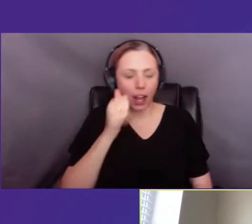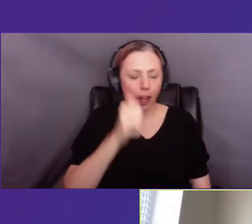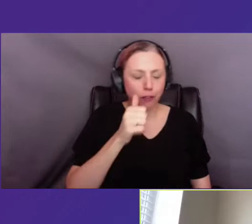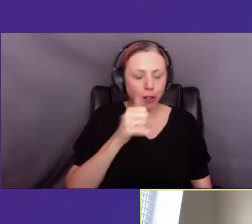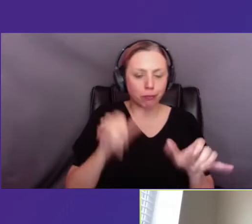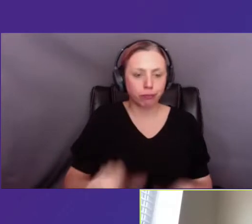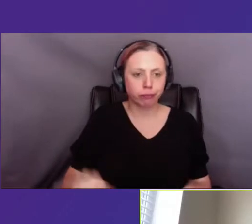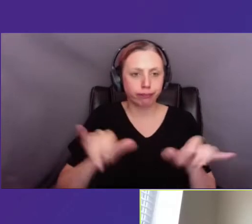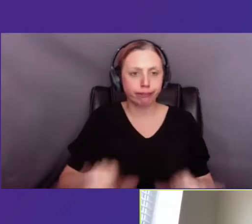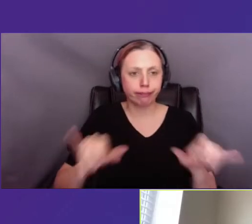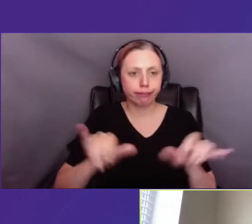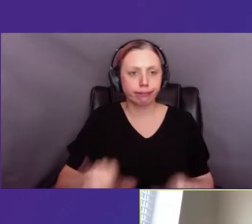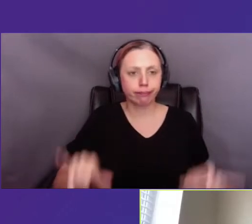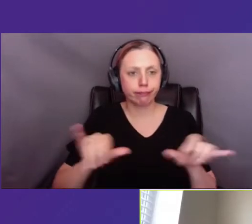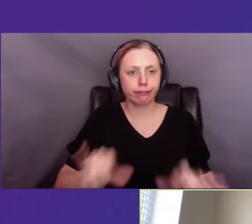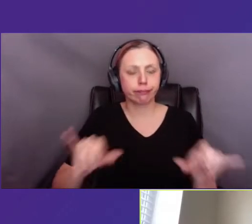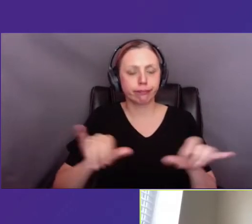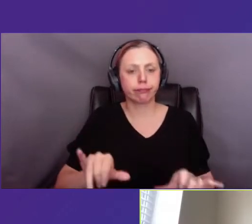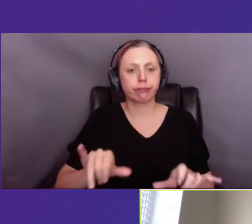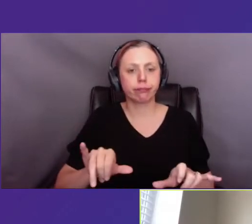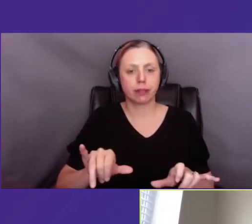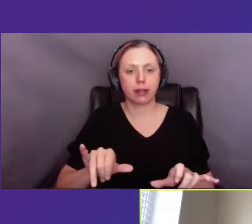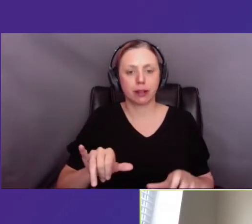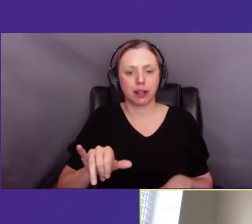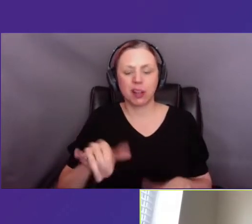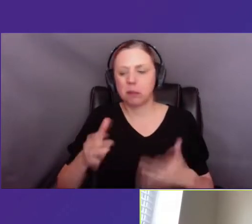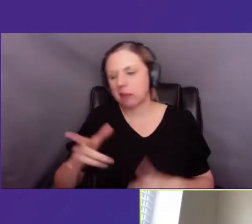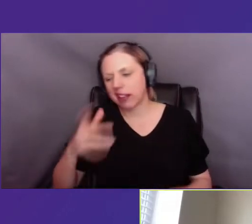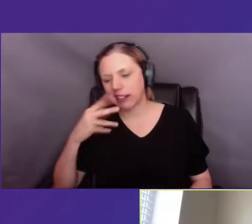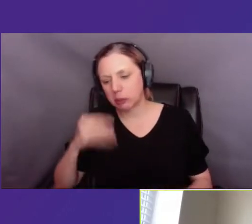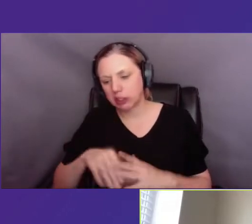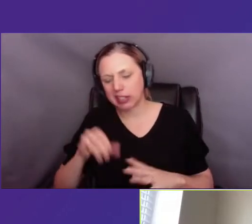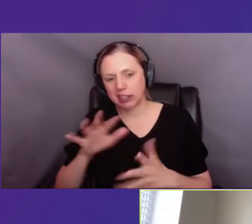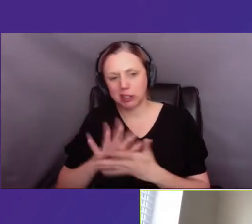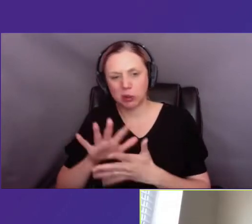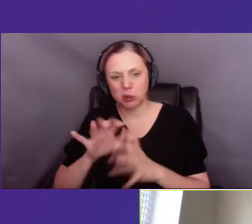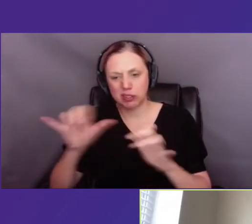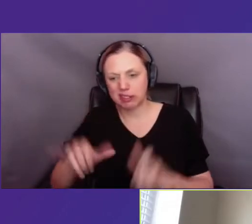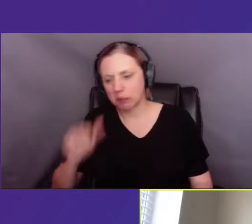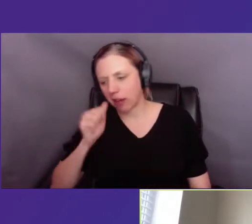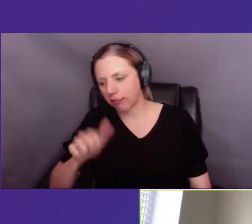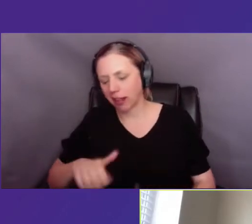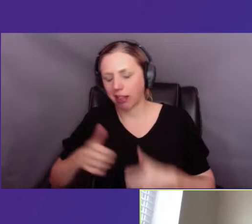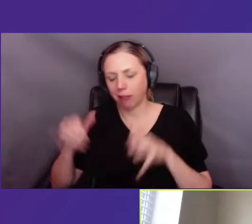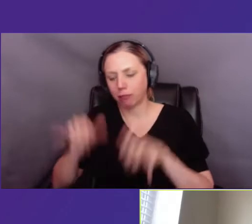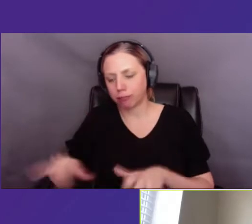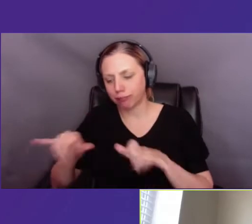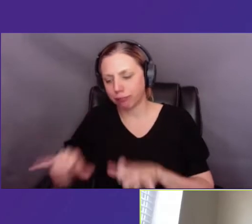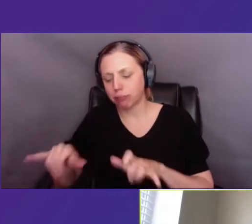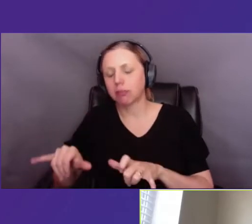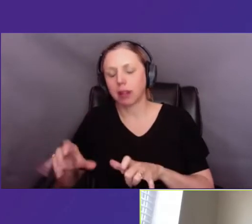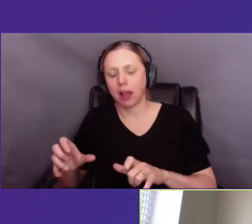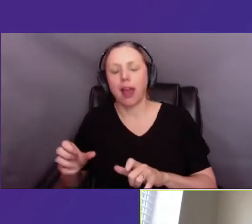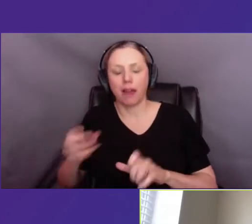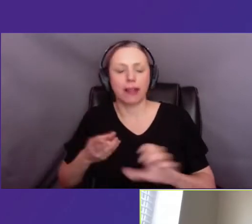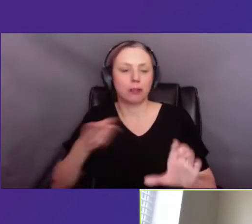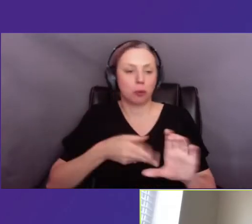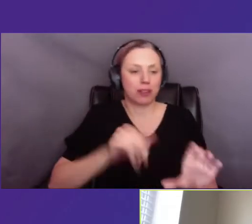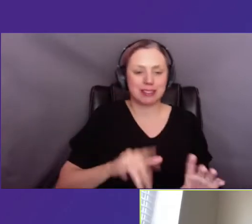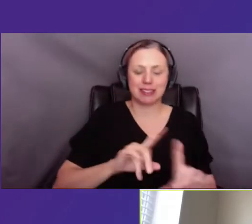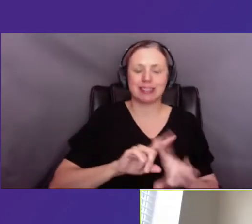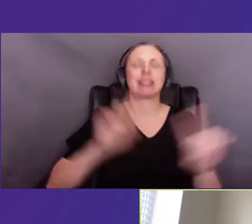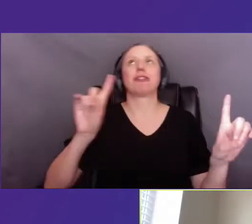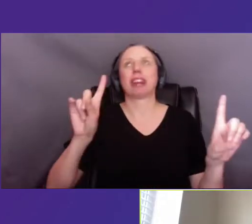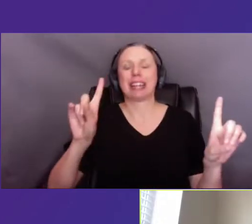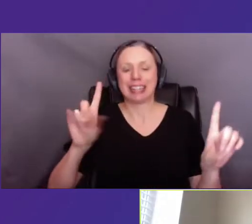that they experience maybe in the school system and, you know, everyday life. And it's almost an opportunity to sit to the side and just focus